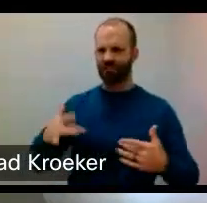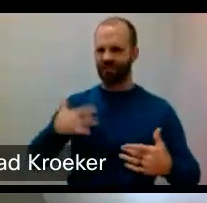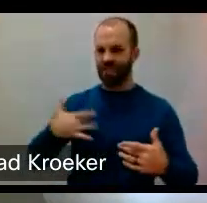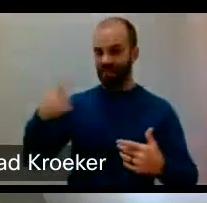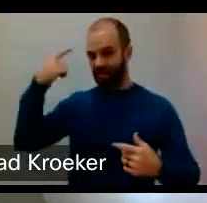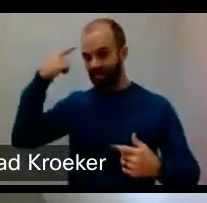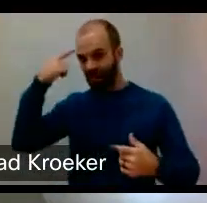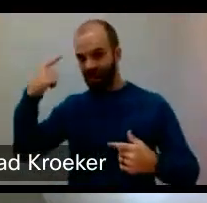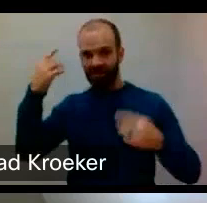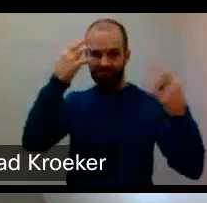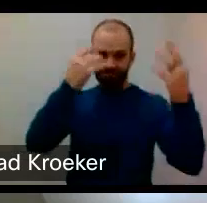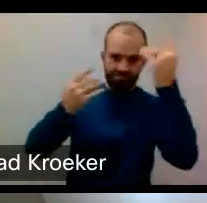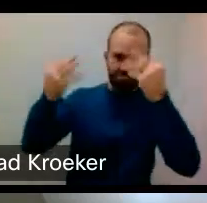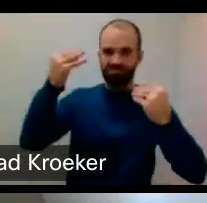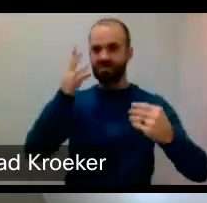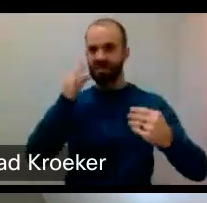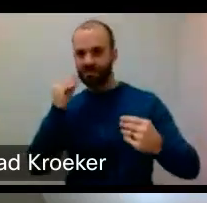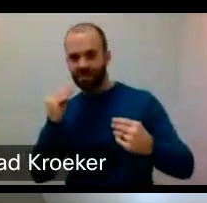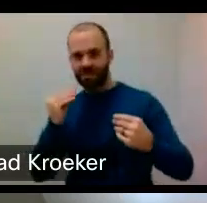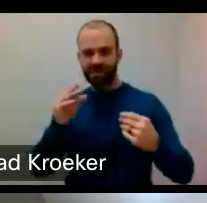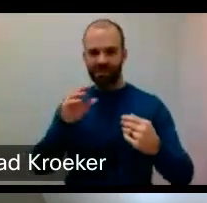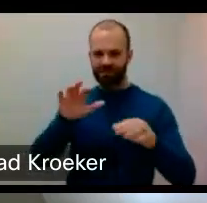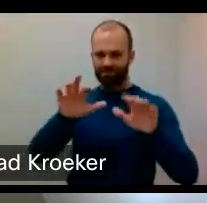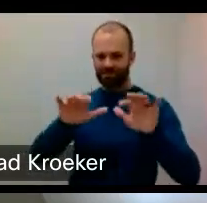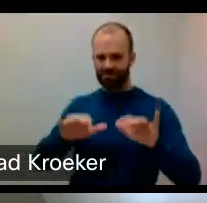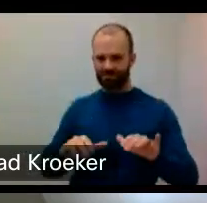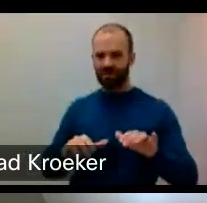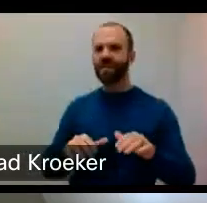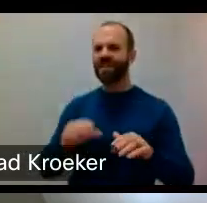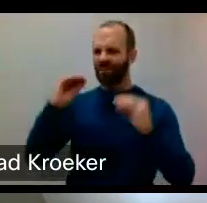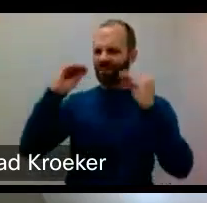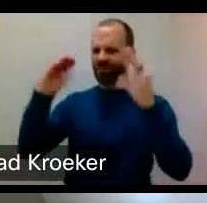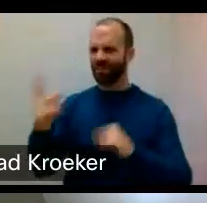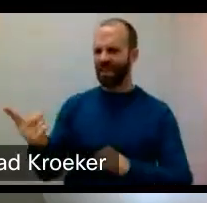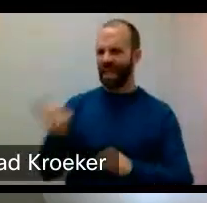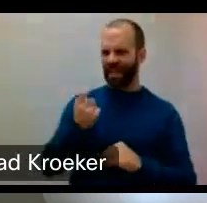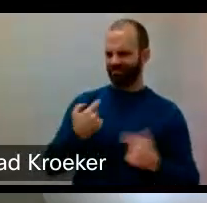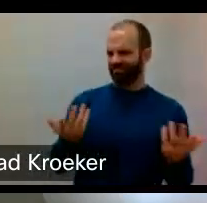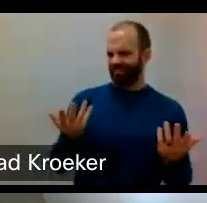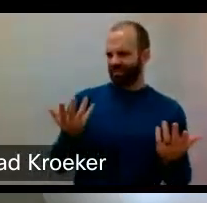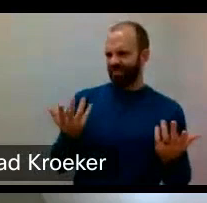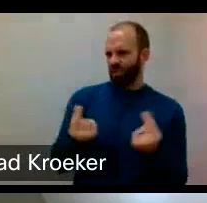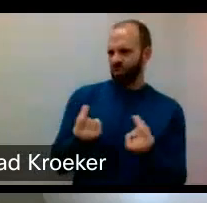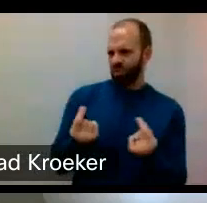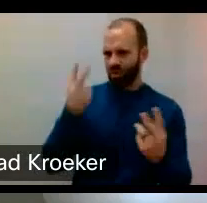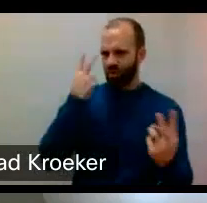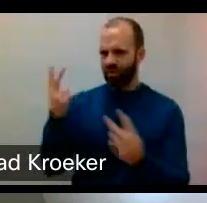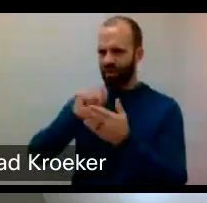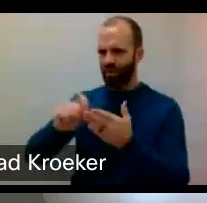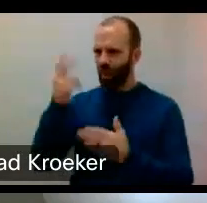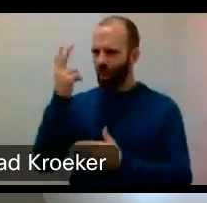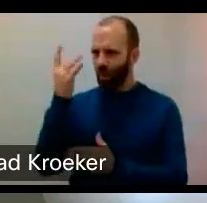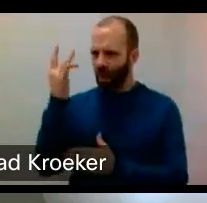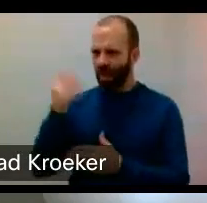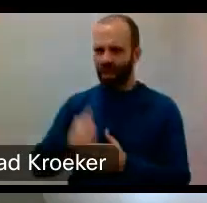thoughts, experiences. So why do instructors assign reflective writing tasks? What is the purpose? Why do they want